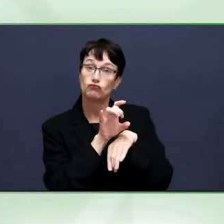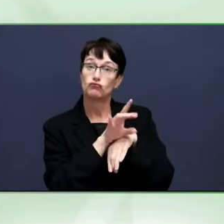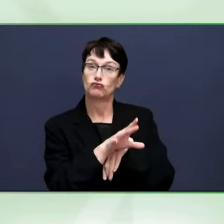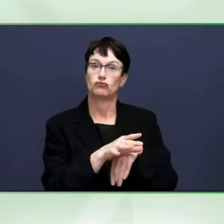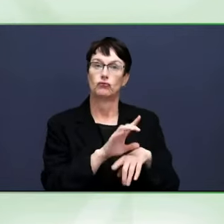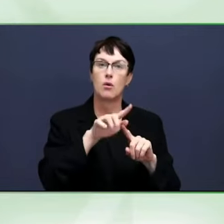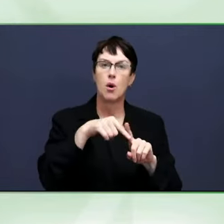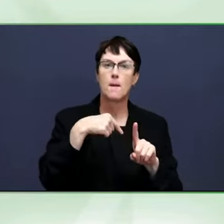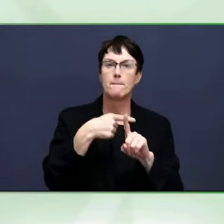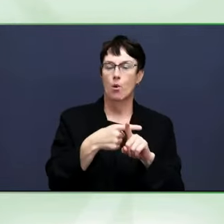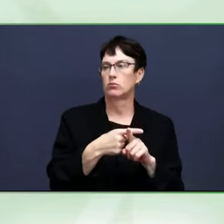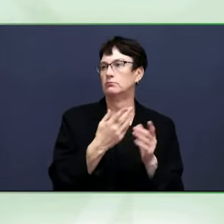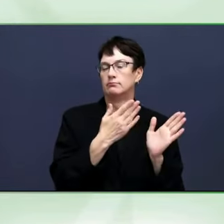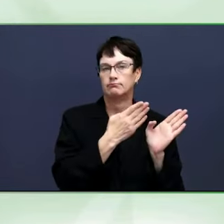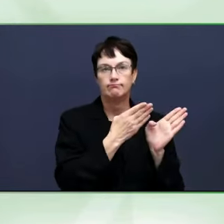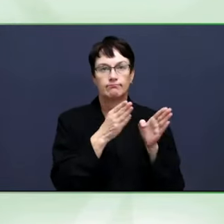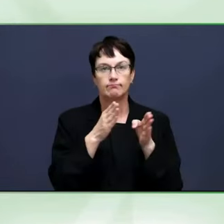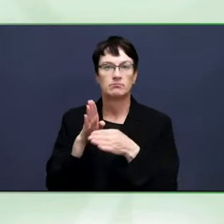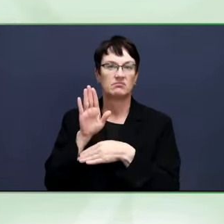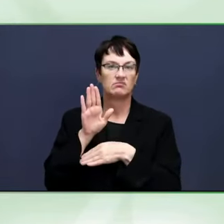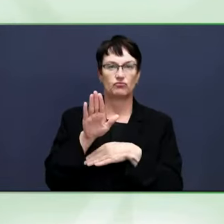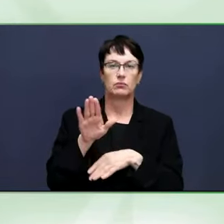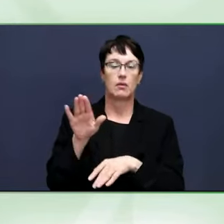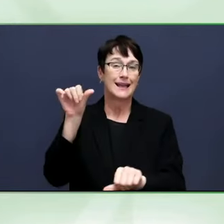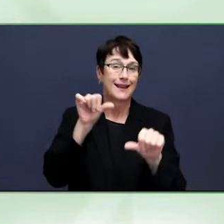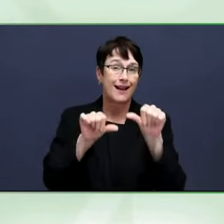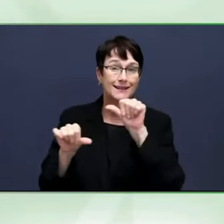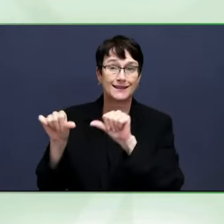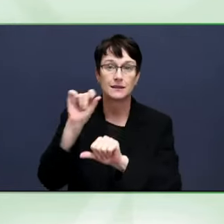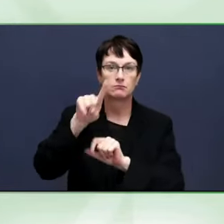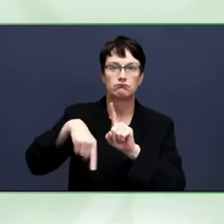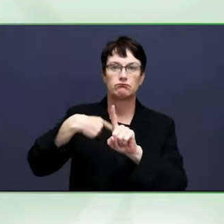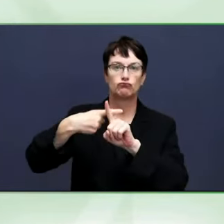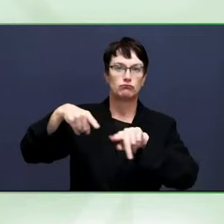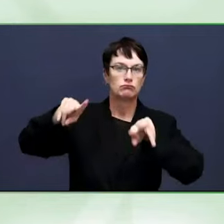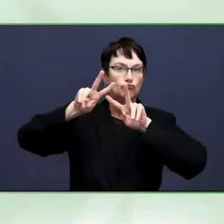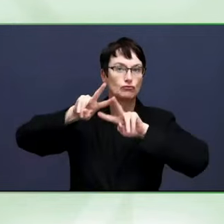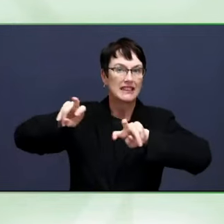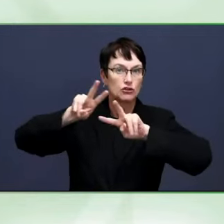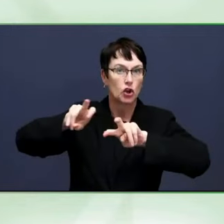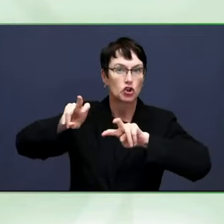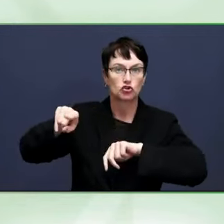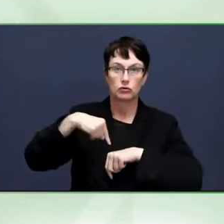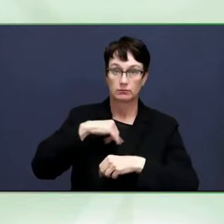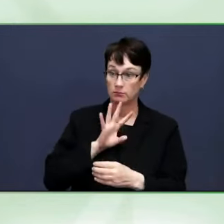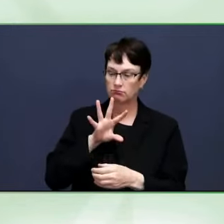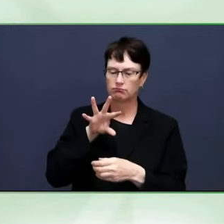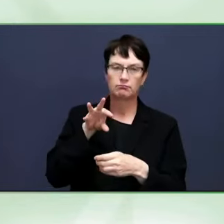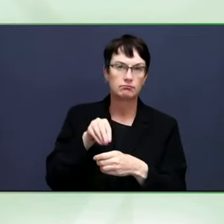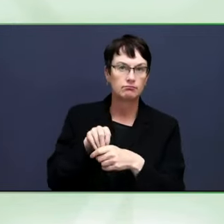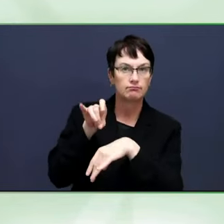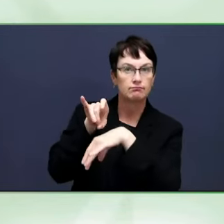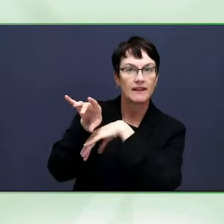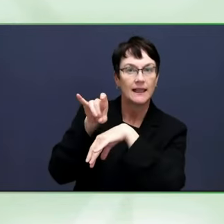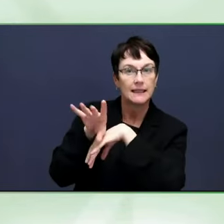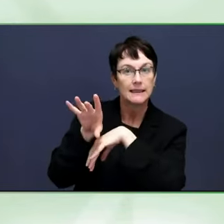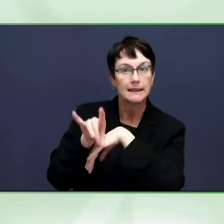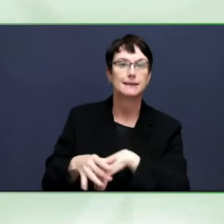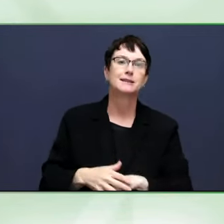on the other hand, I am also the Austrian representative at the European Agency